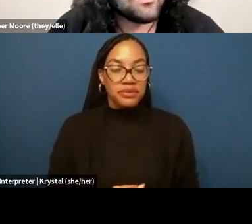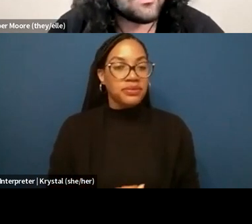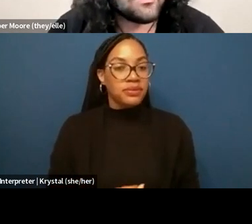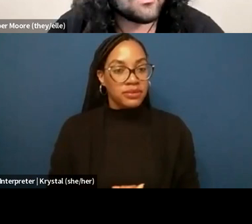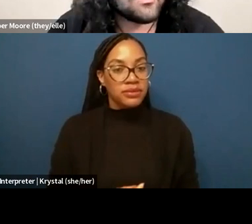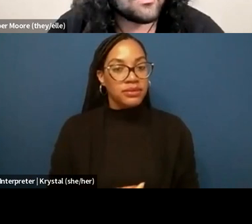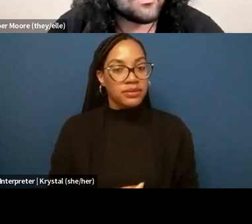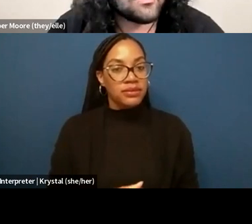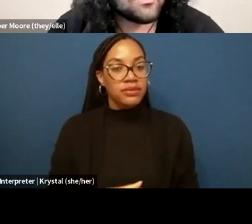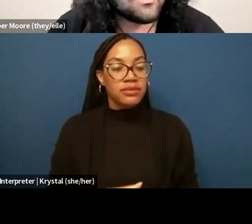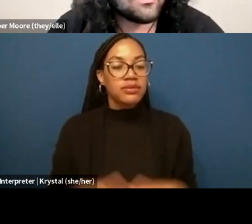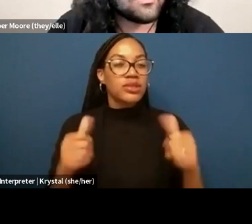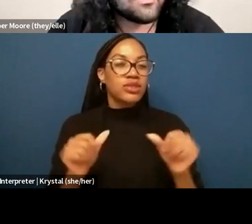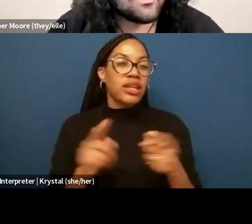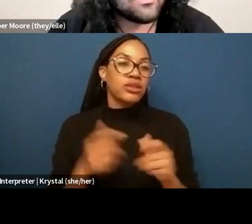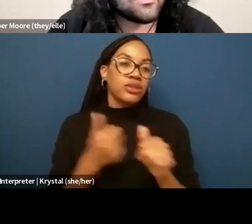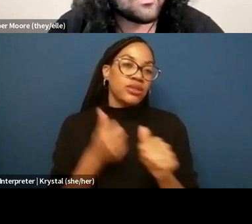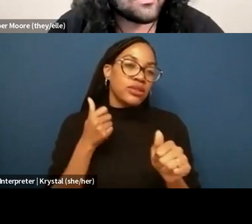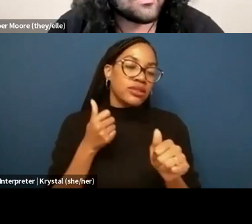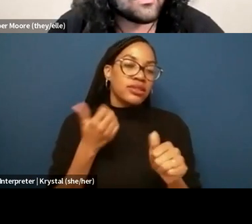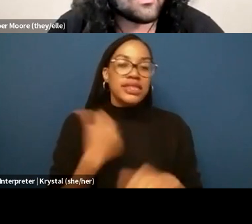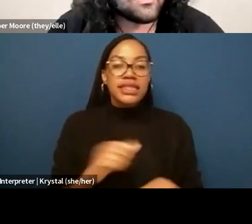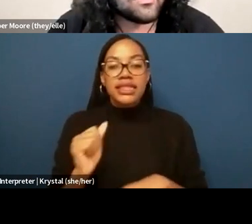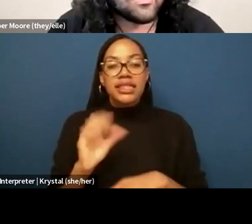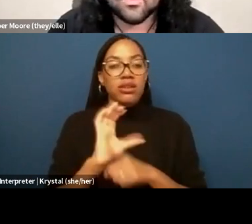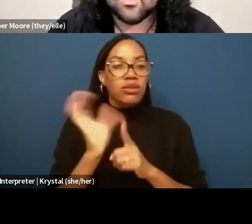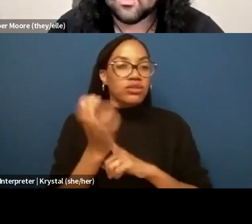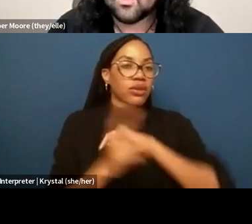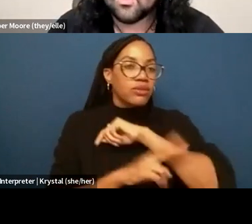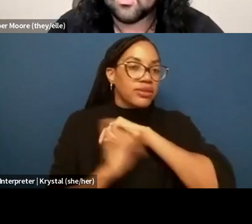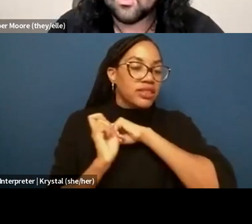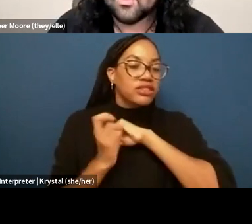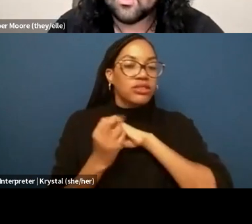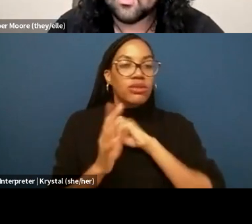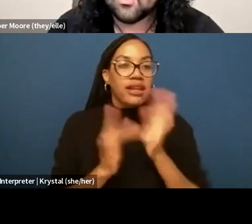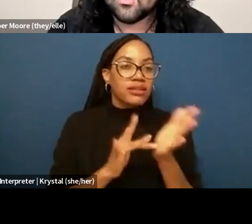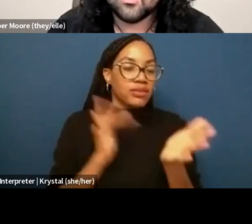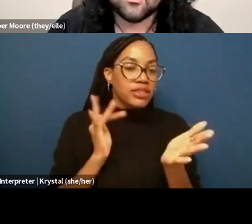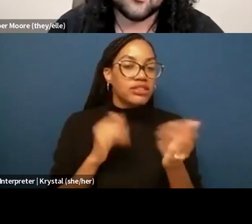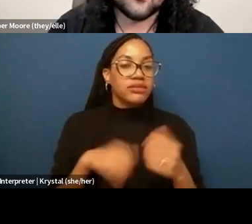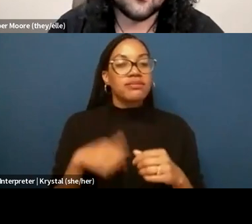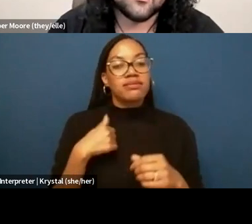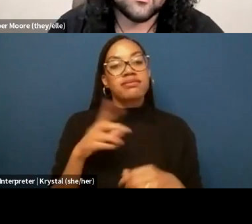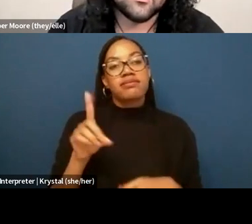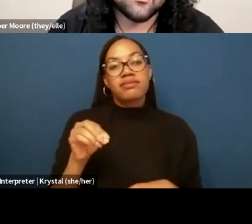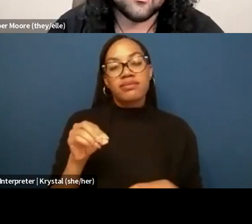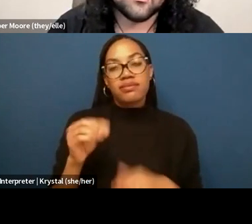cultural appropriation, exploitation, I come out with quite a bit of